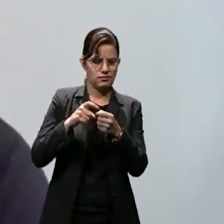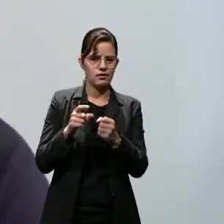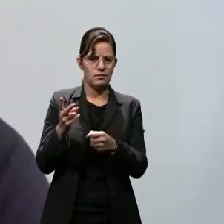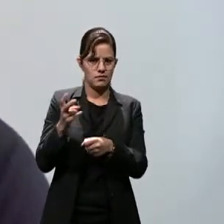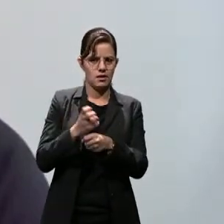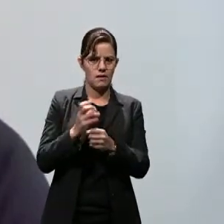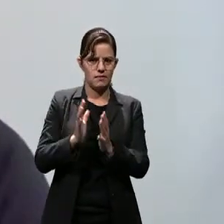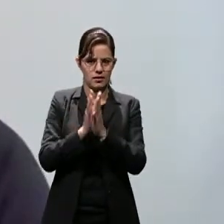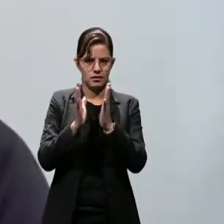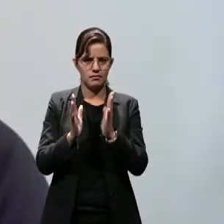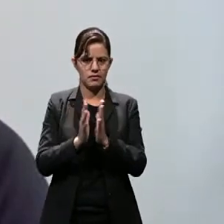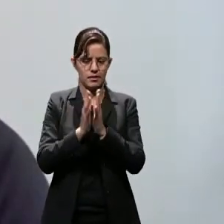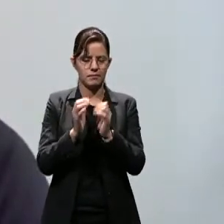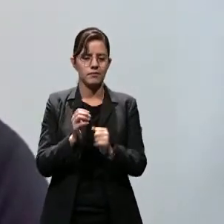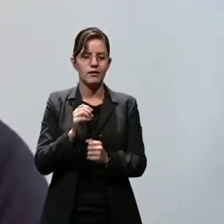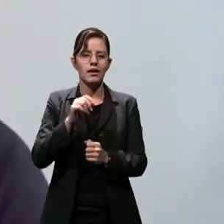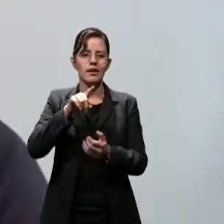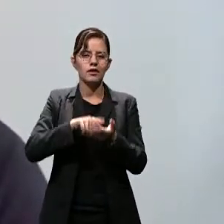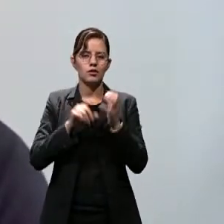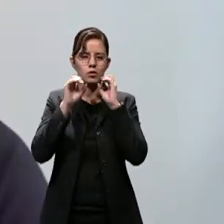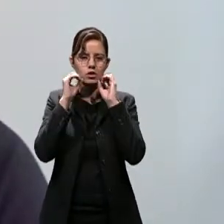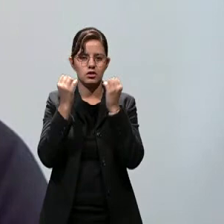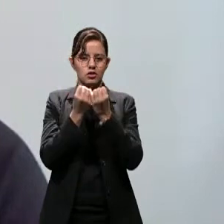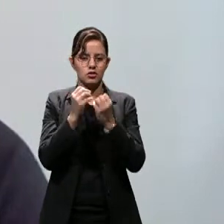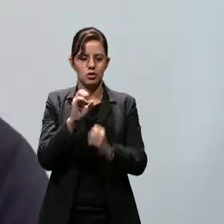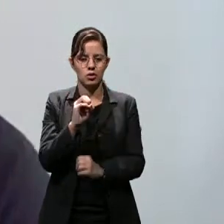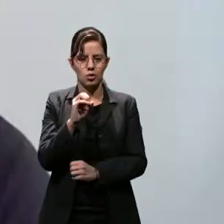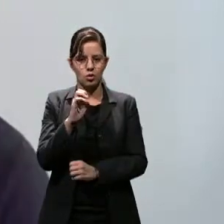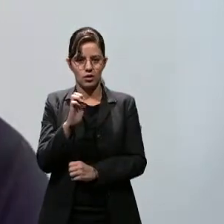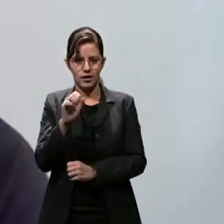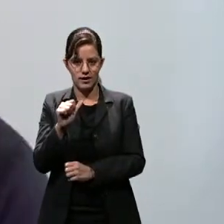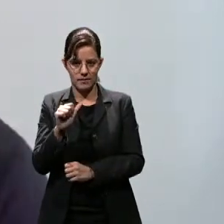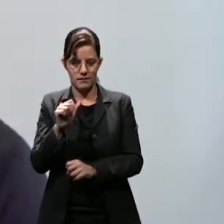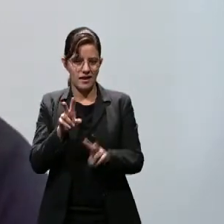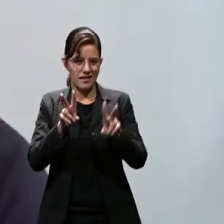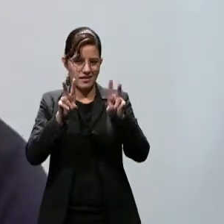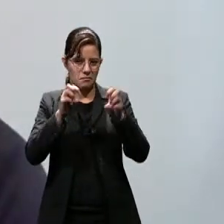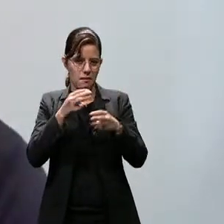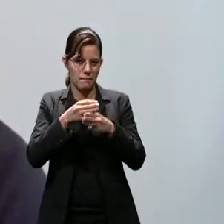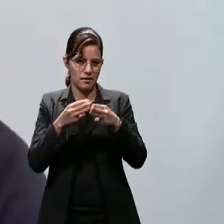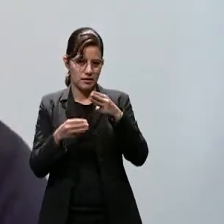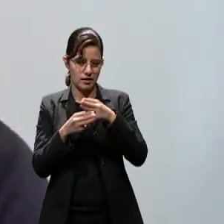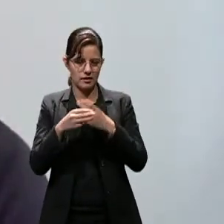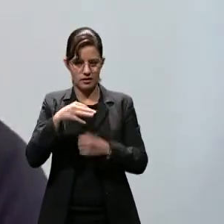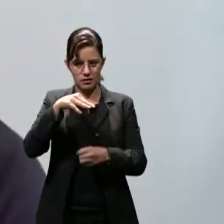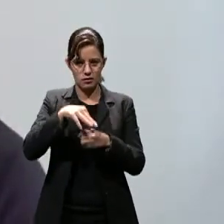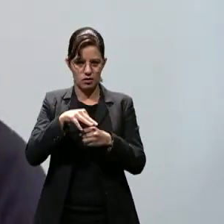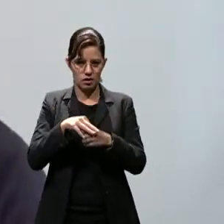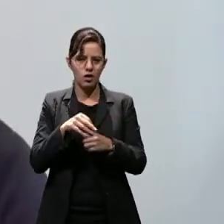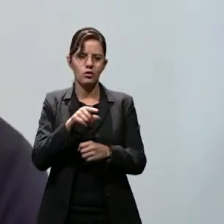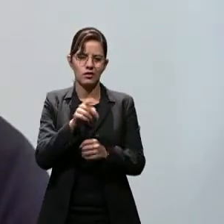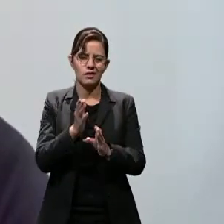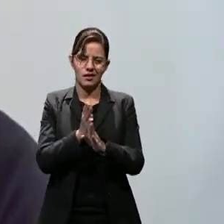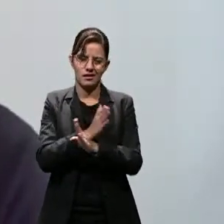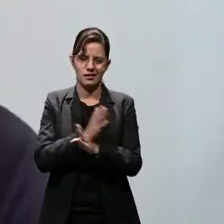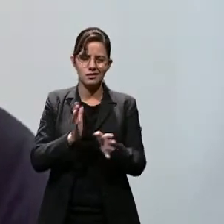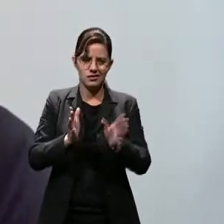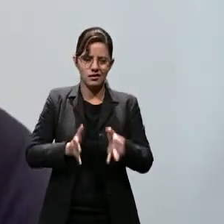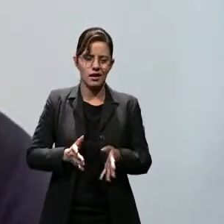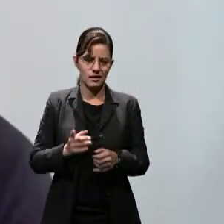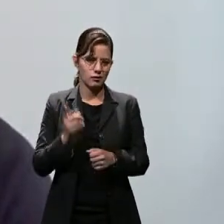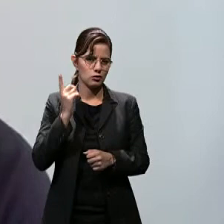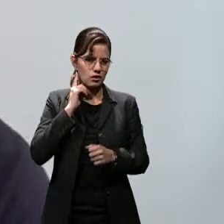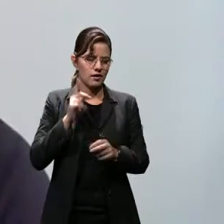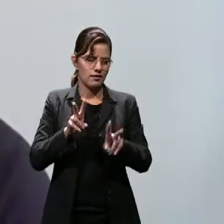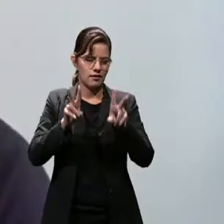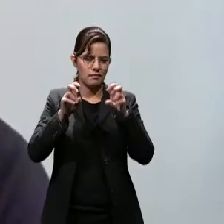women. When we talk about OAS and electoral observation, I think you already have heard about these topics, and